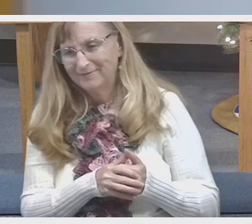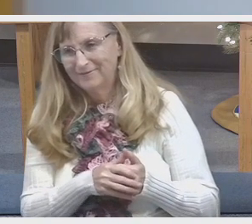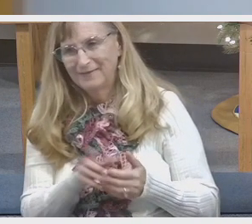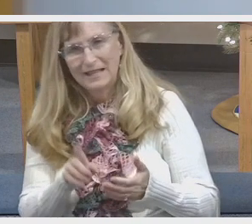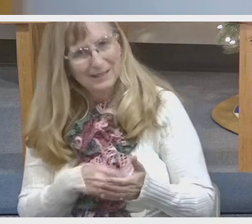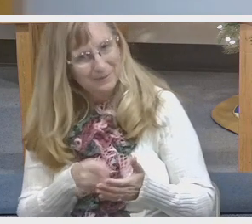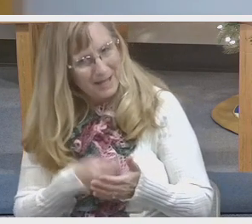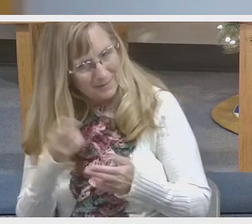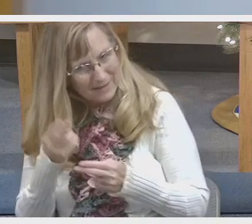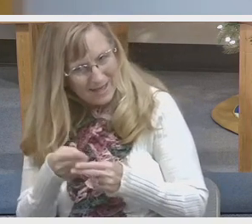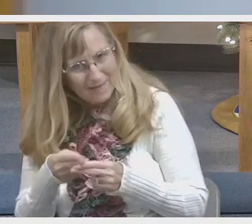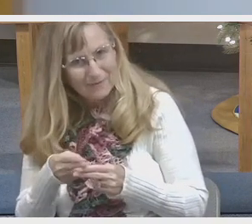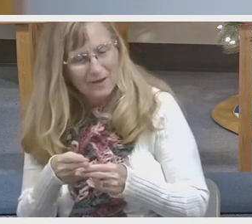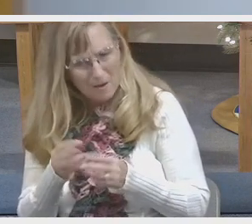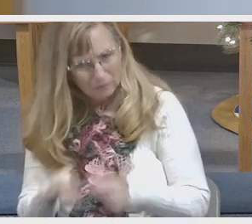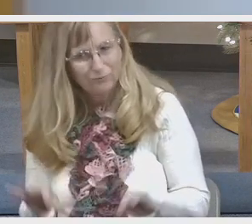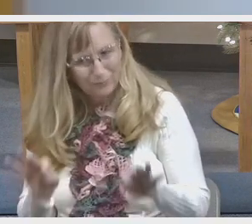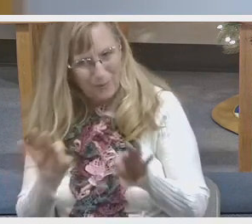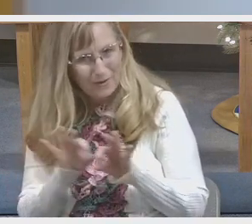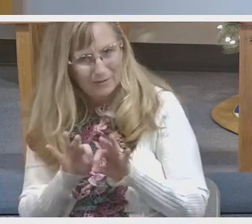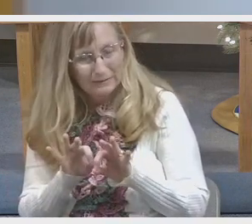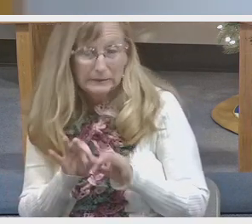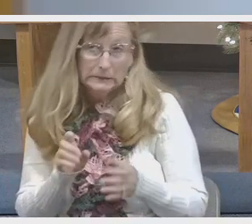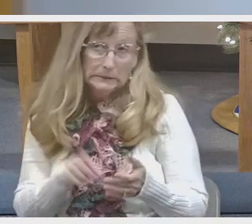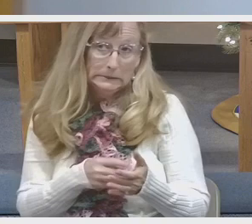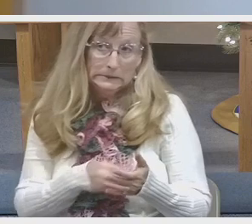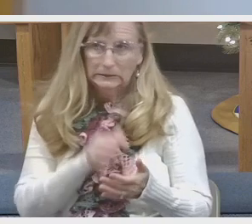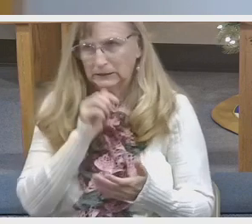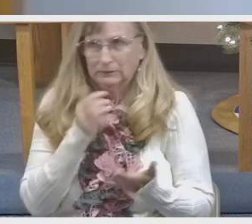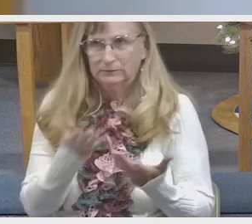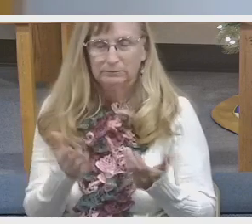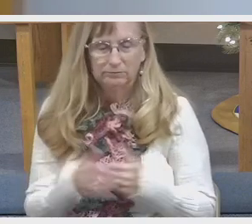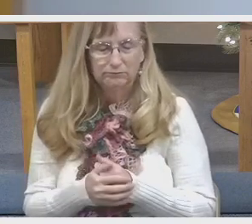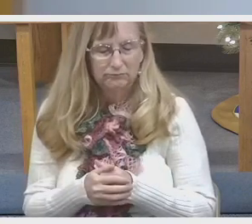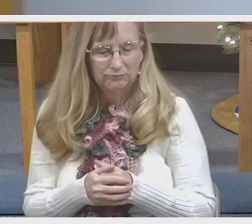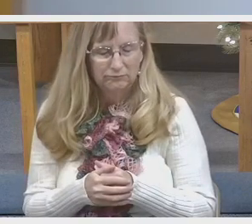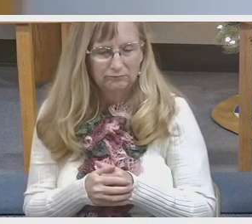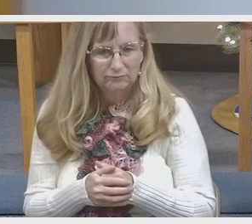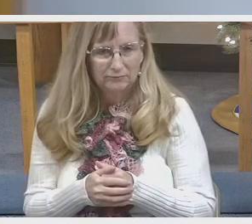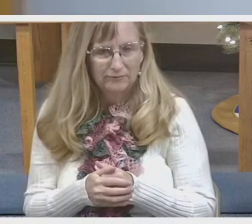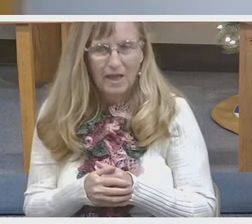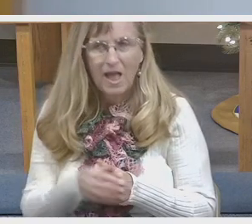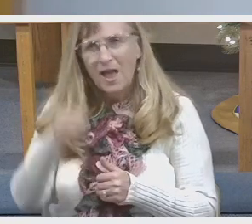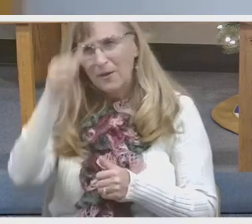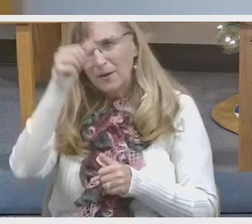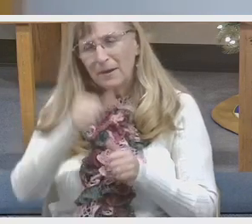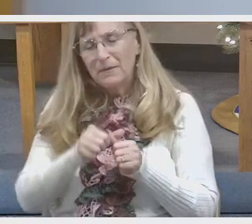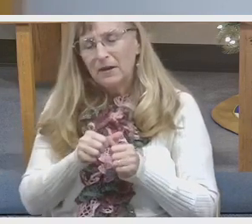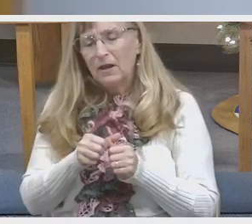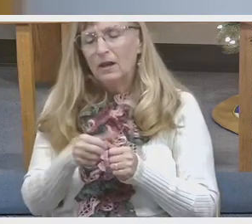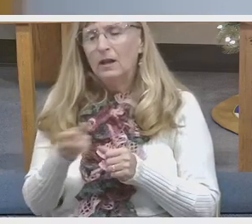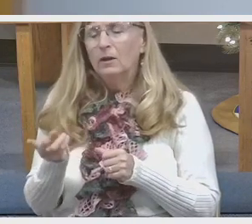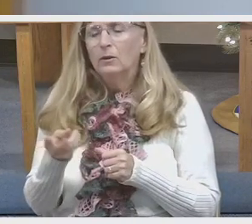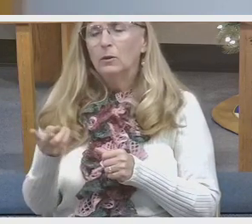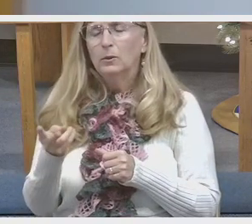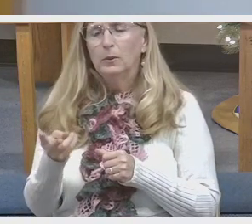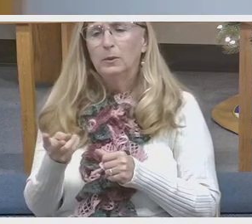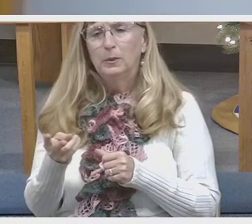Sometimes names matter, and sometimes they don't. I remember a couple of relatives of mine who both